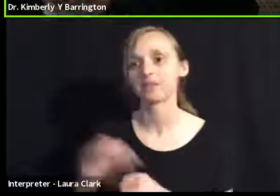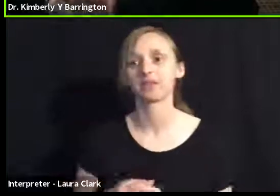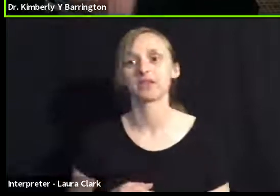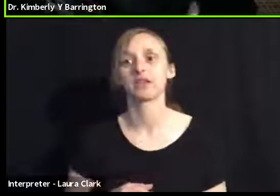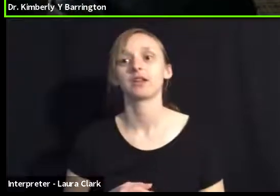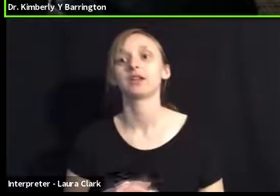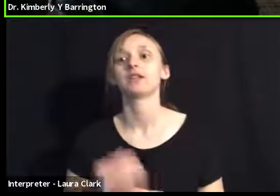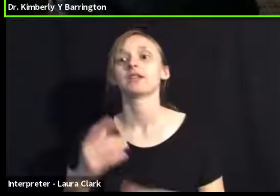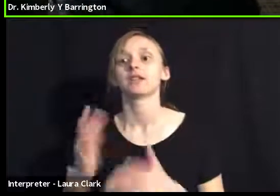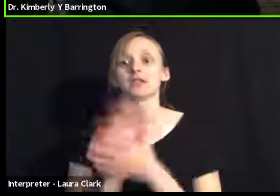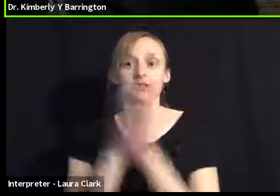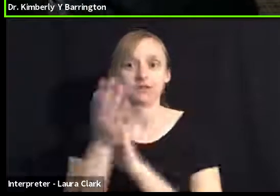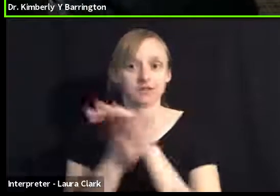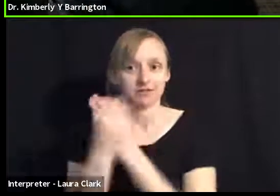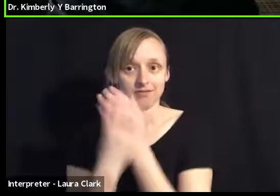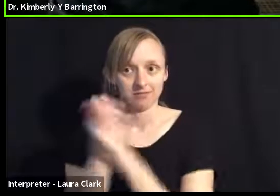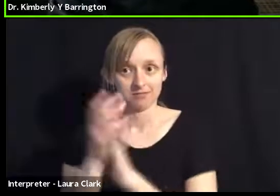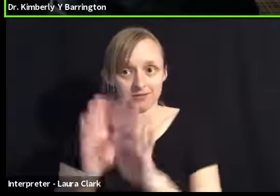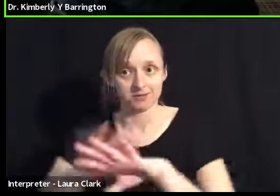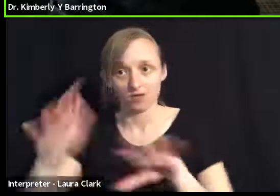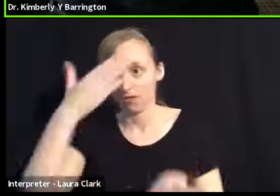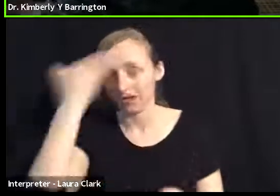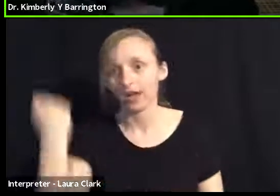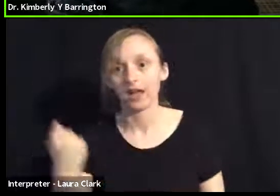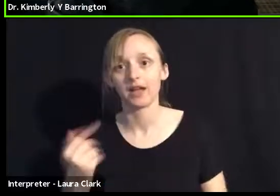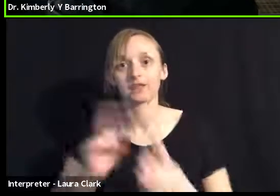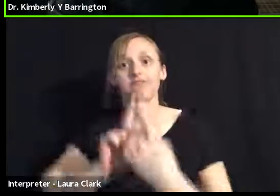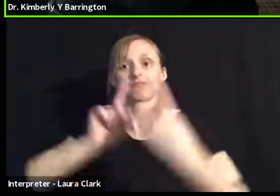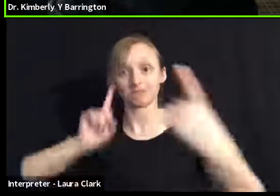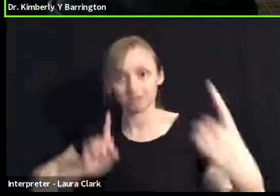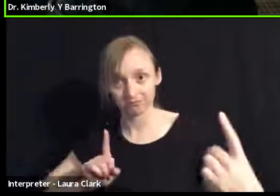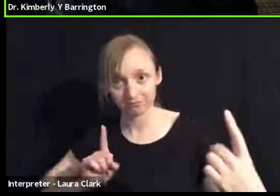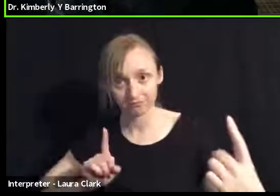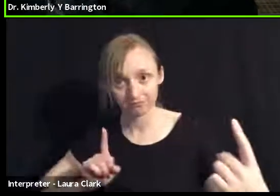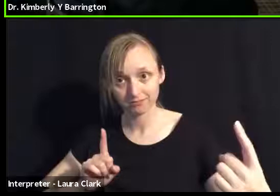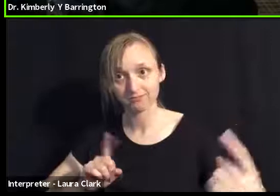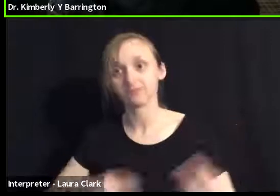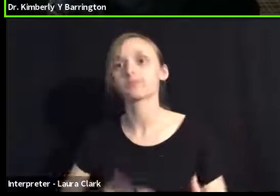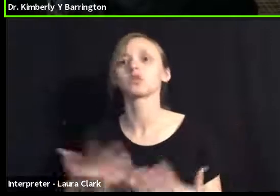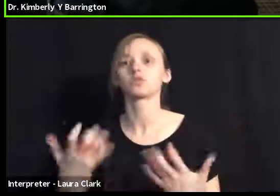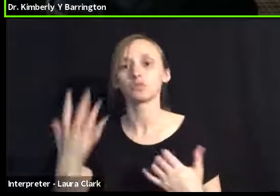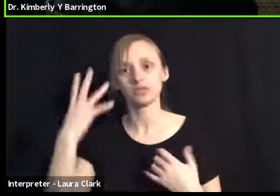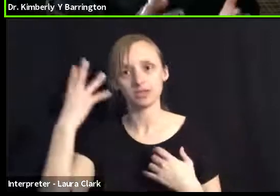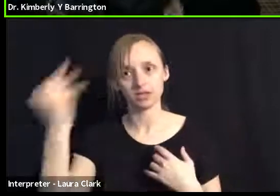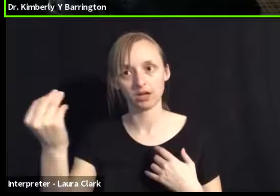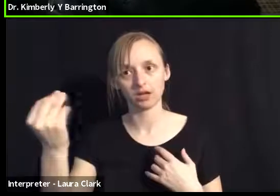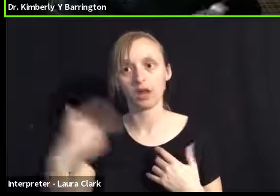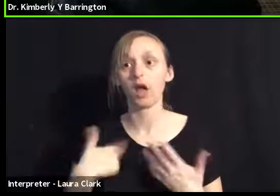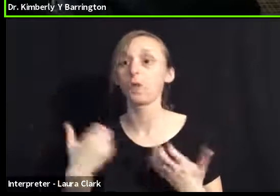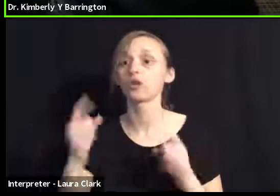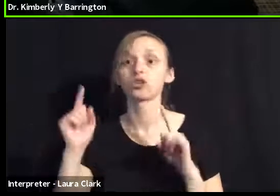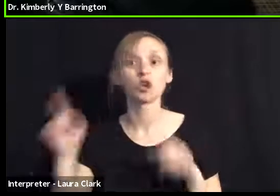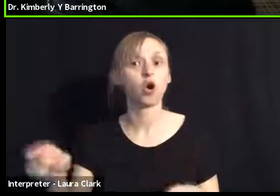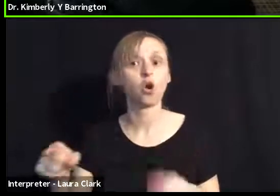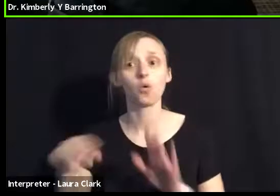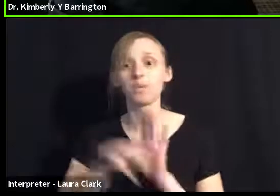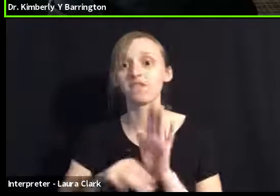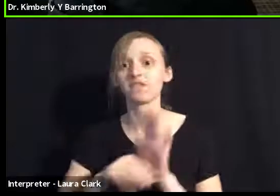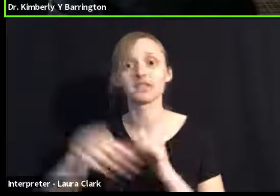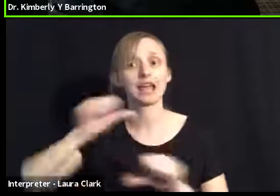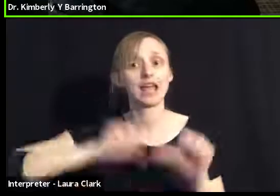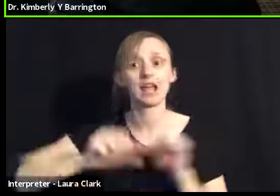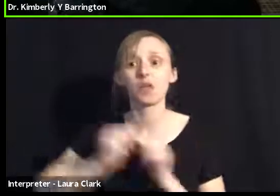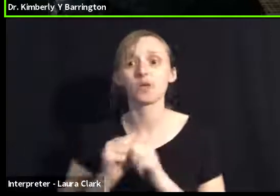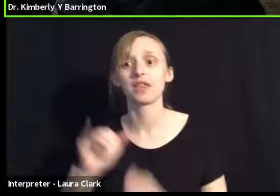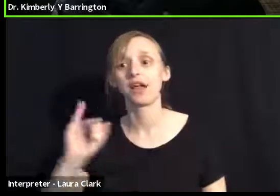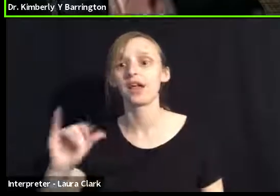your hands. Social distance, people. We want to get out. I want to go down to Memphis, go hang out with her, but